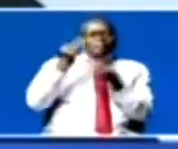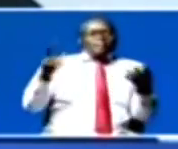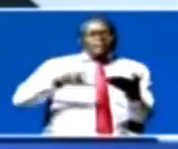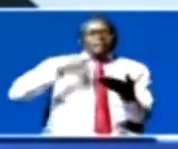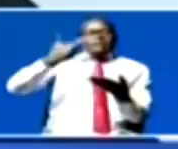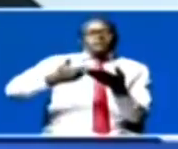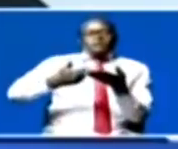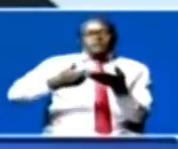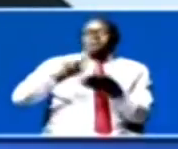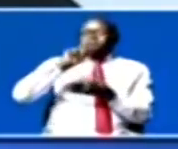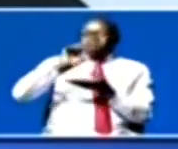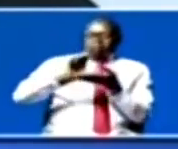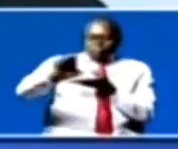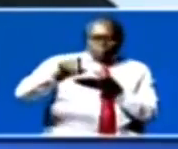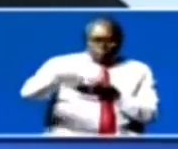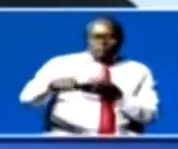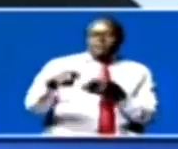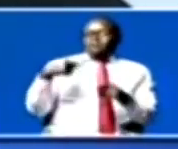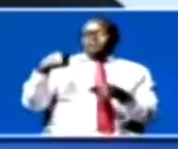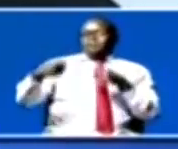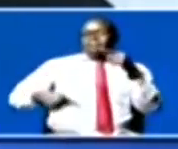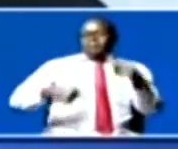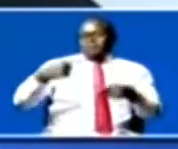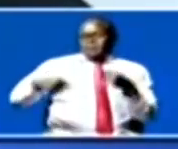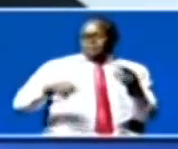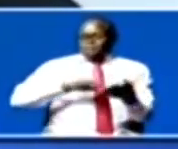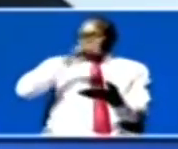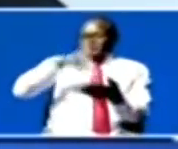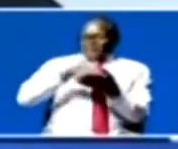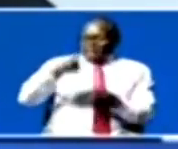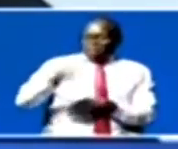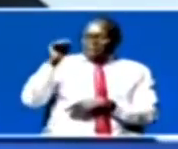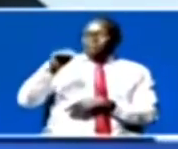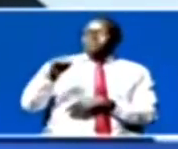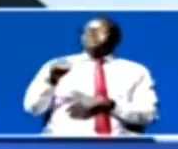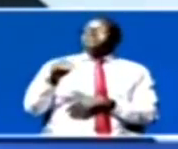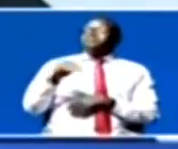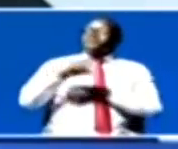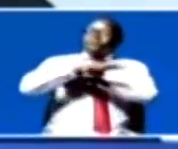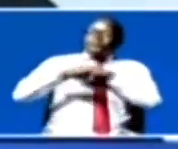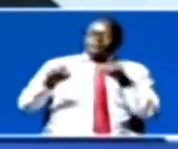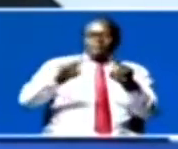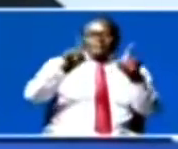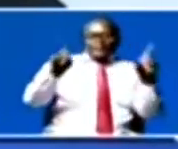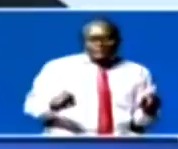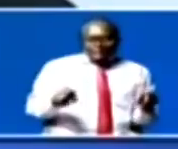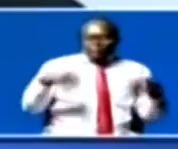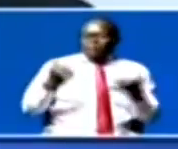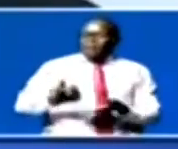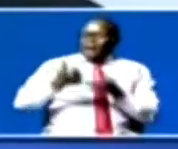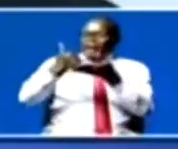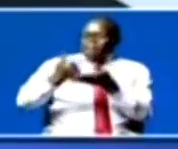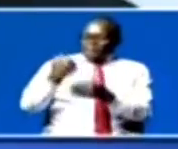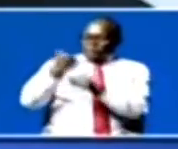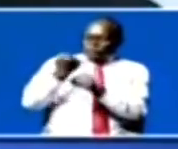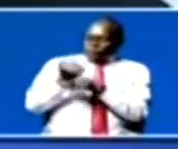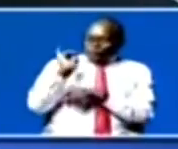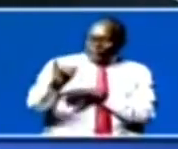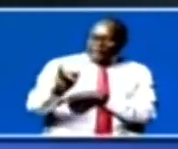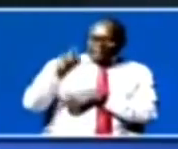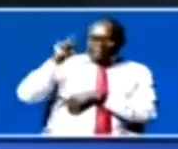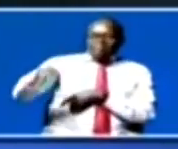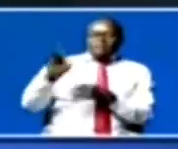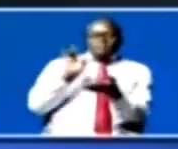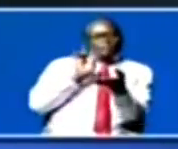resources have been committed to this process. Centres found culpable of cheating, condoning or aiding in cheating will